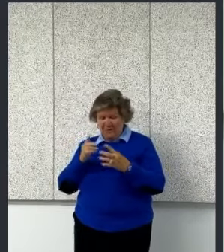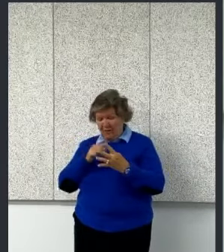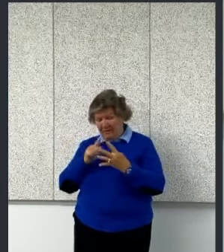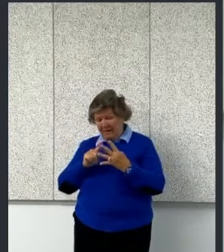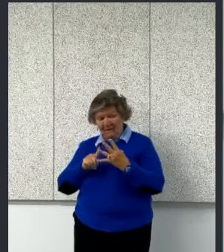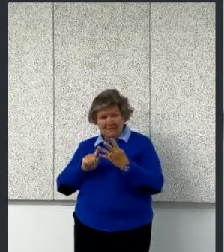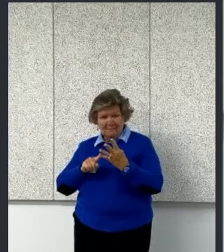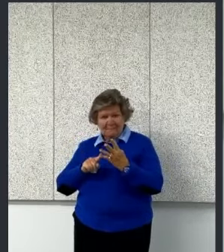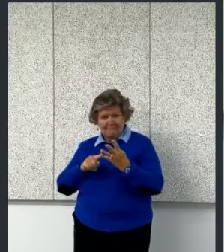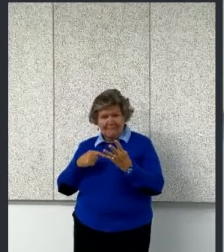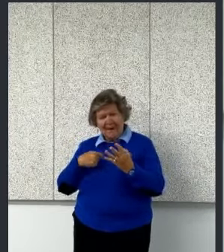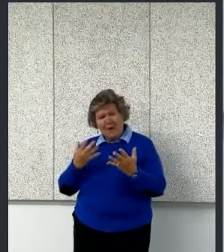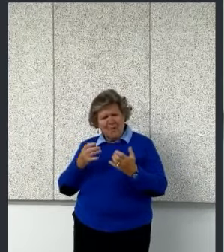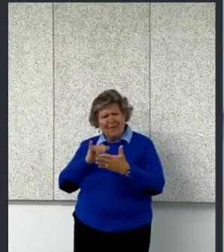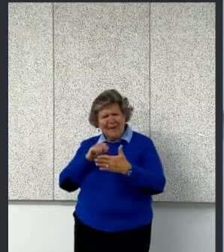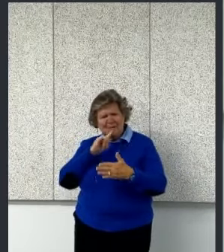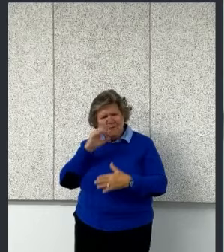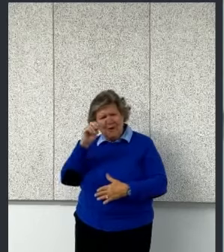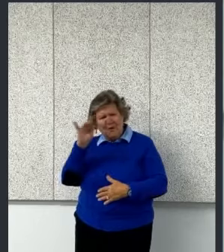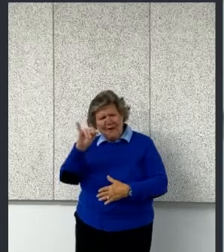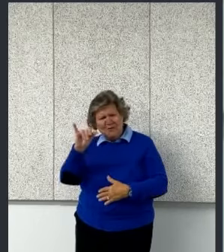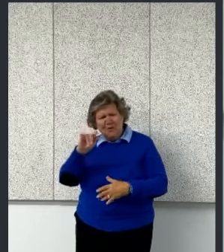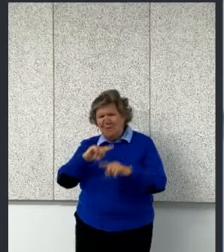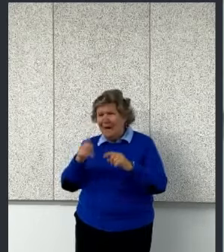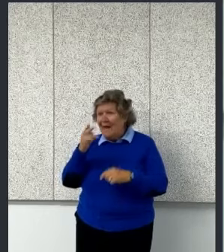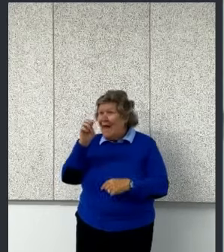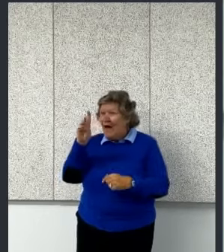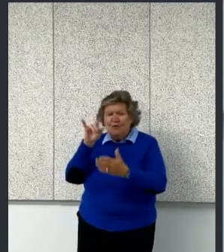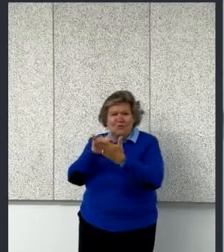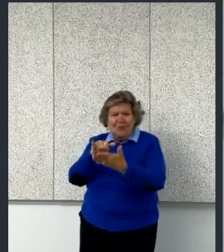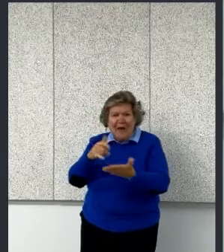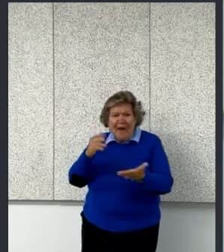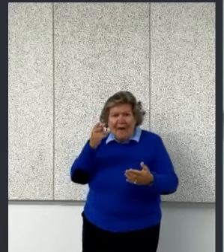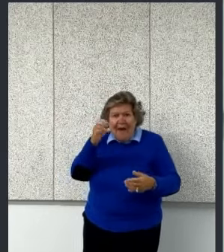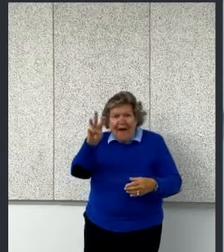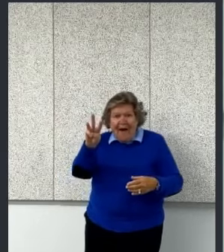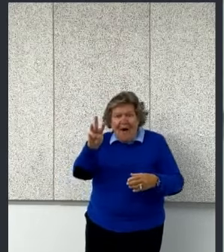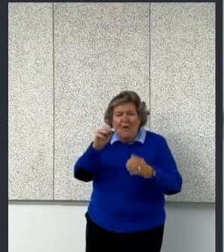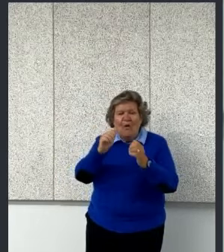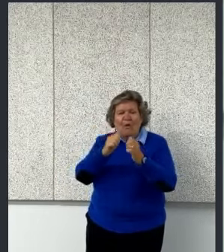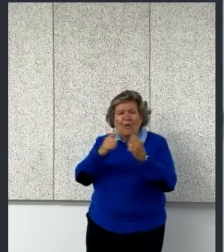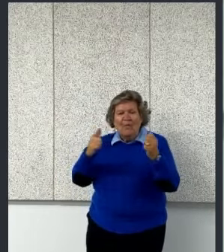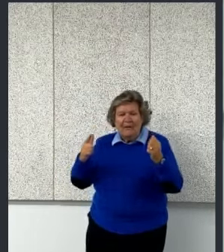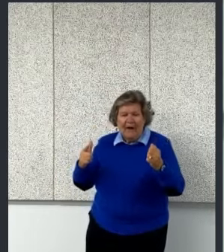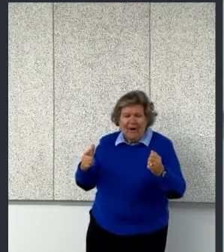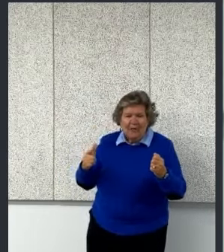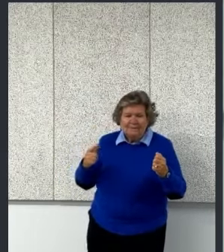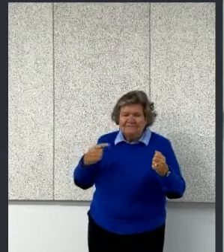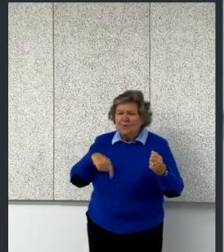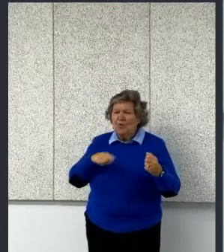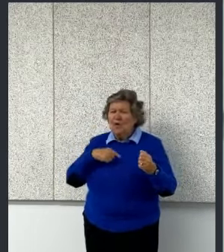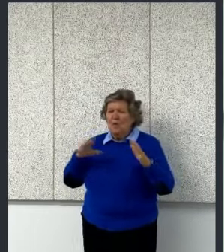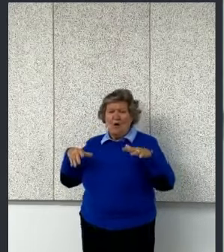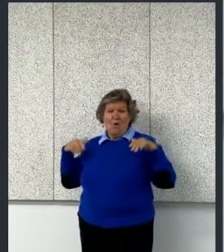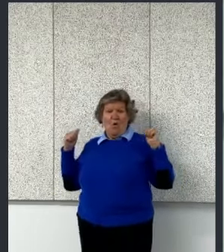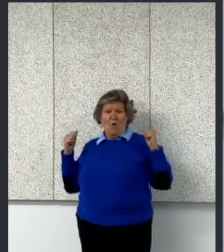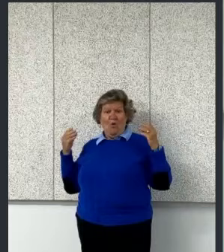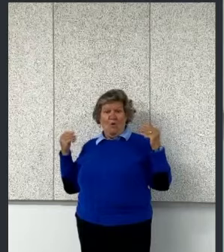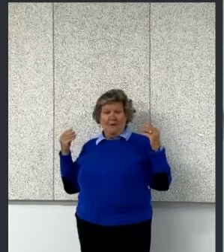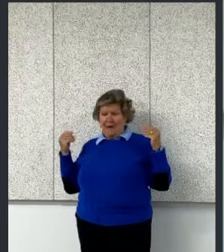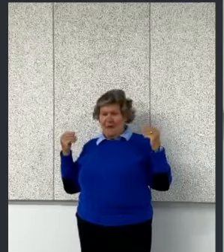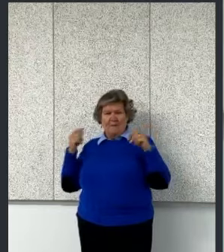to be okay too. But how can we do that without downsizing giving at the exact moment